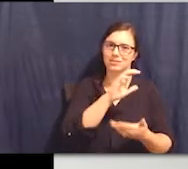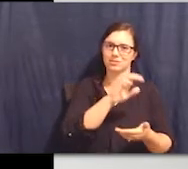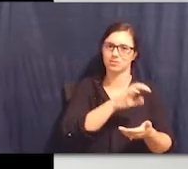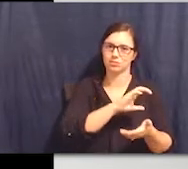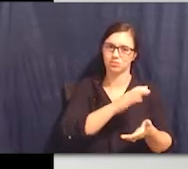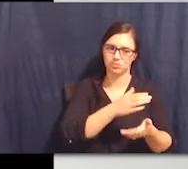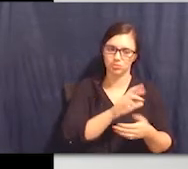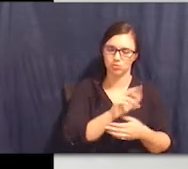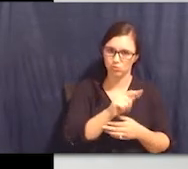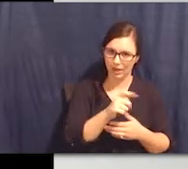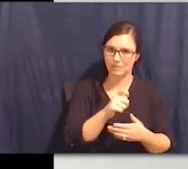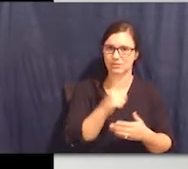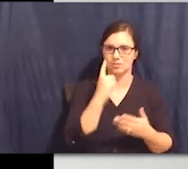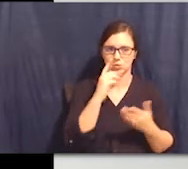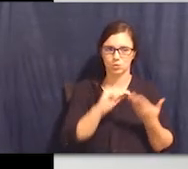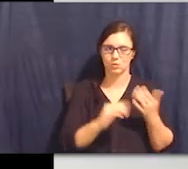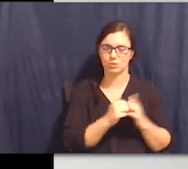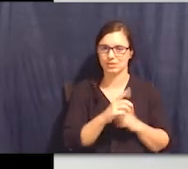wanted to see